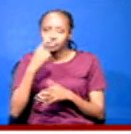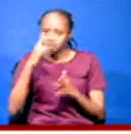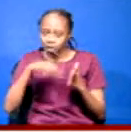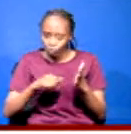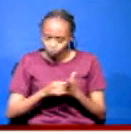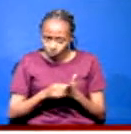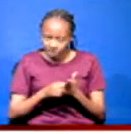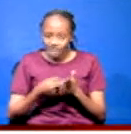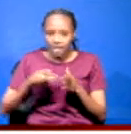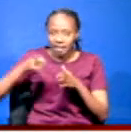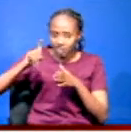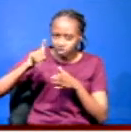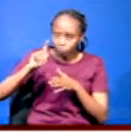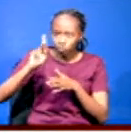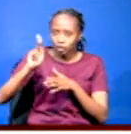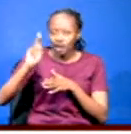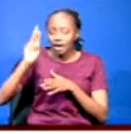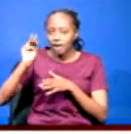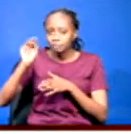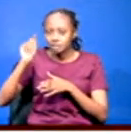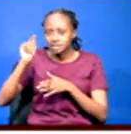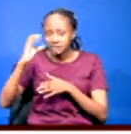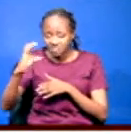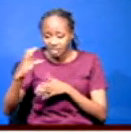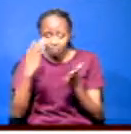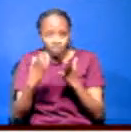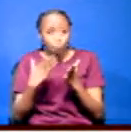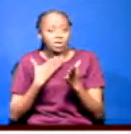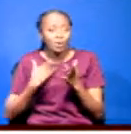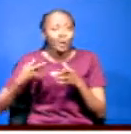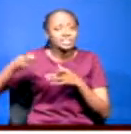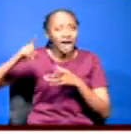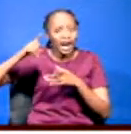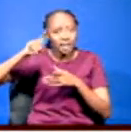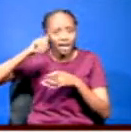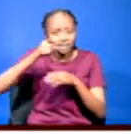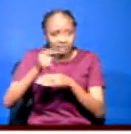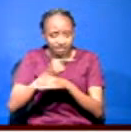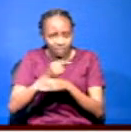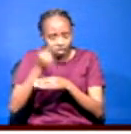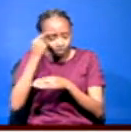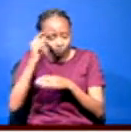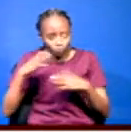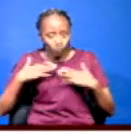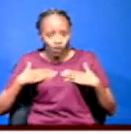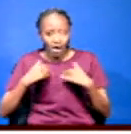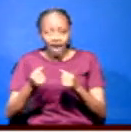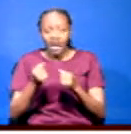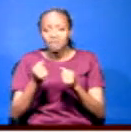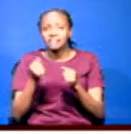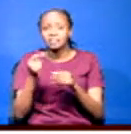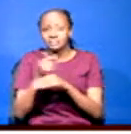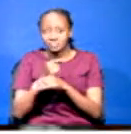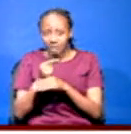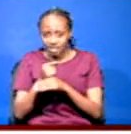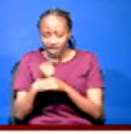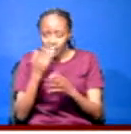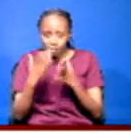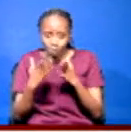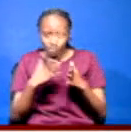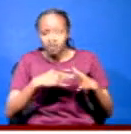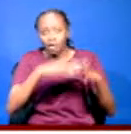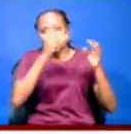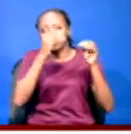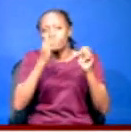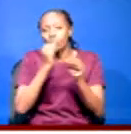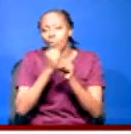other requirements for extraordinary training that our health workers you need to work overseas, then they are happy to assist us